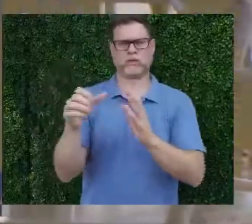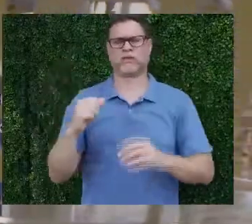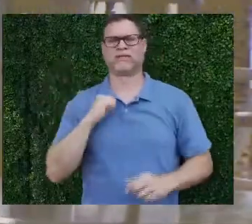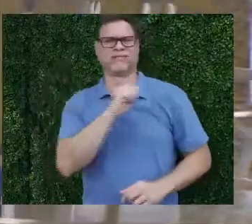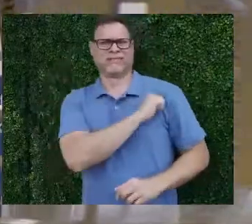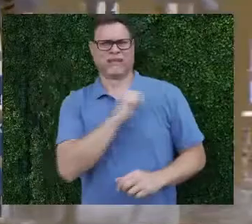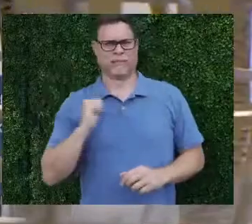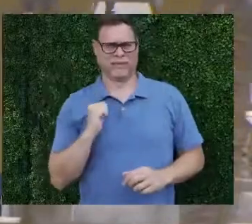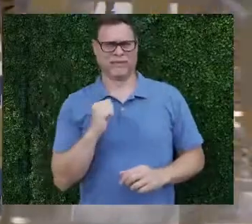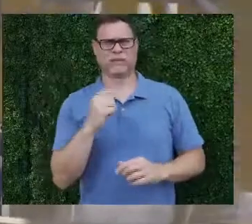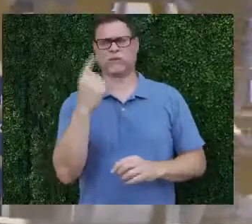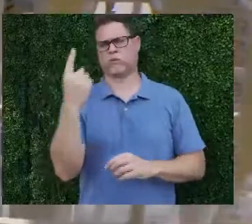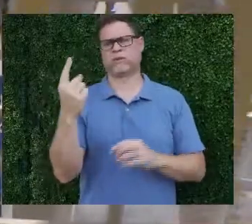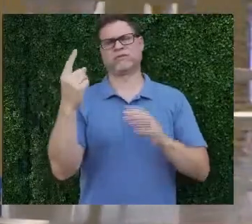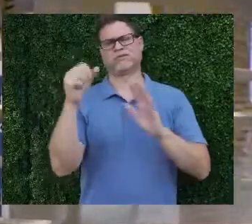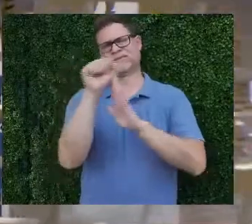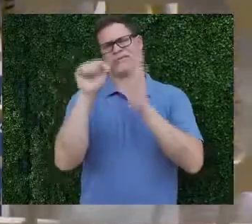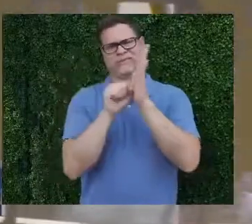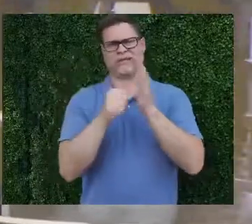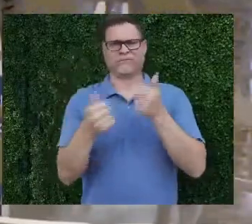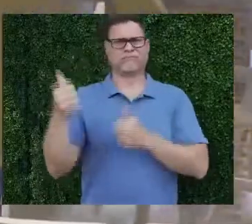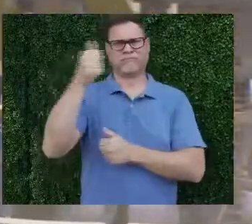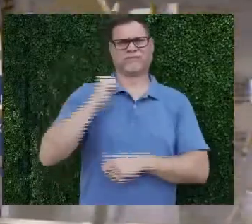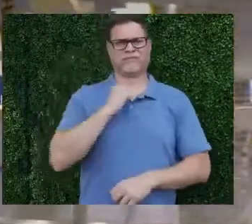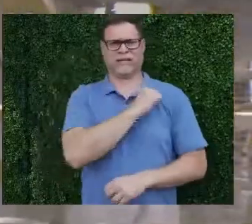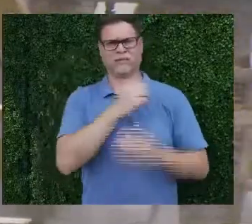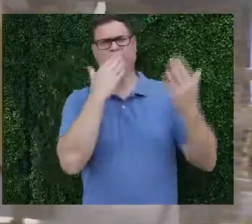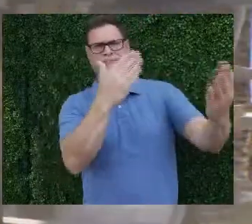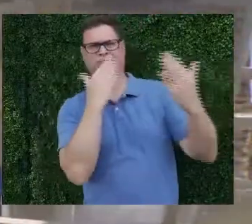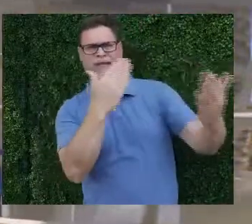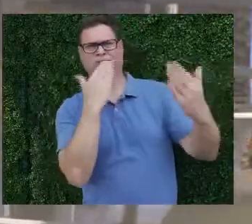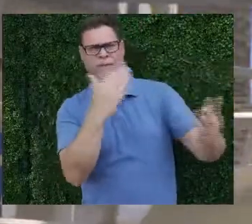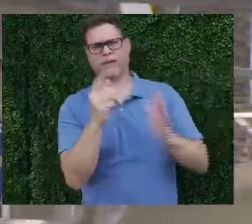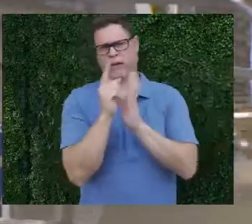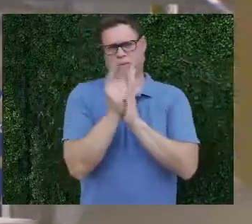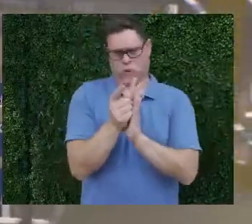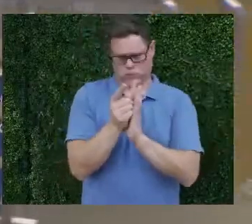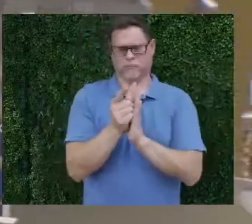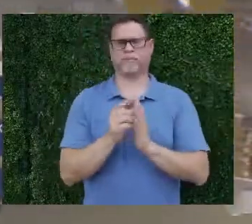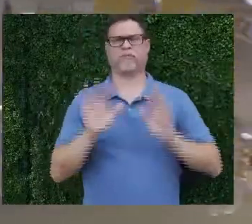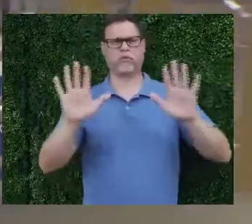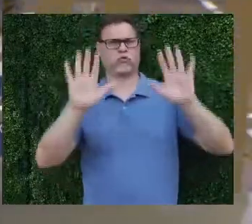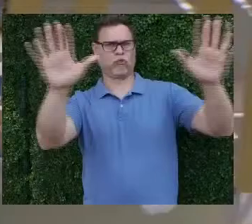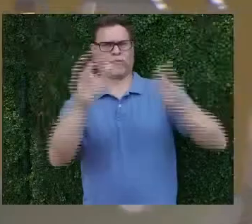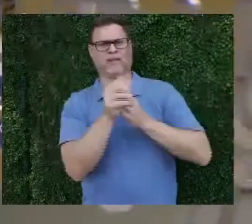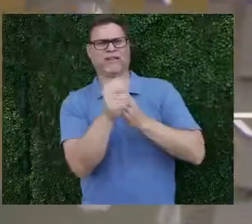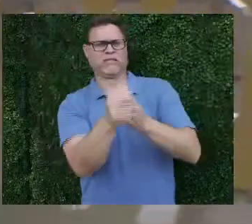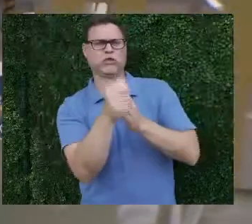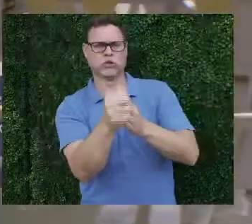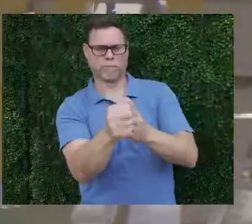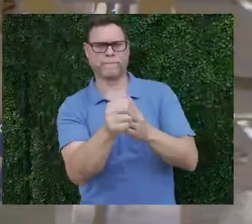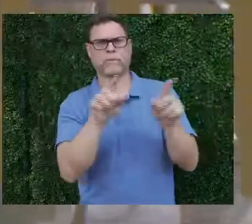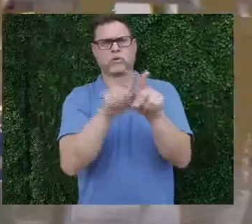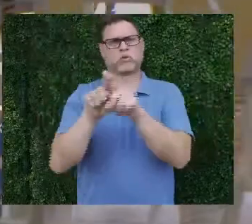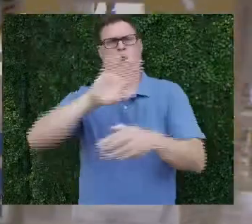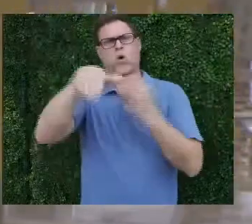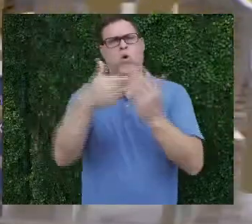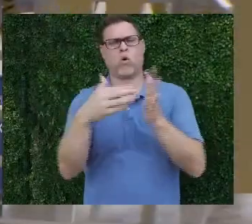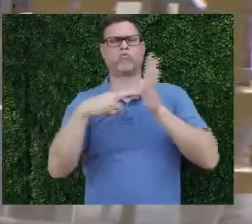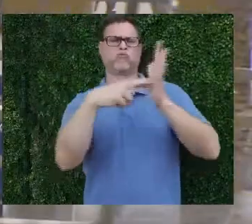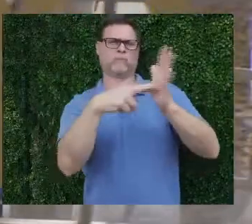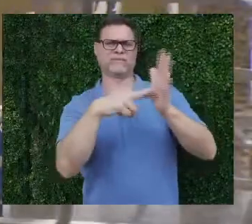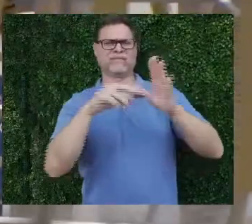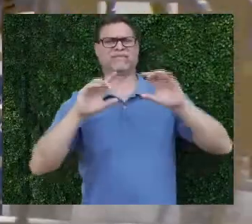Assembly, or one of the Assembly and one of the State Senate. I want to thank them, and I'll do that just in a moment, for their incredible leadership as well, all representing